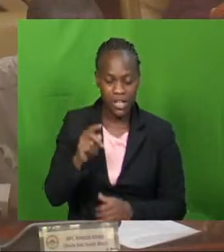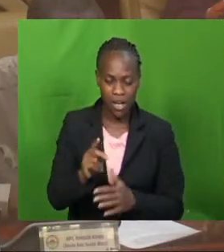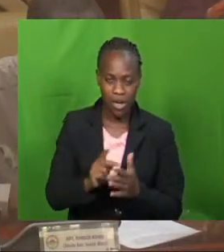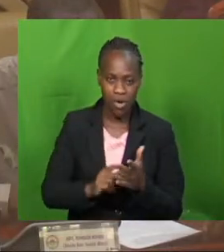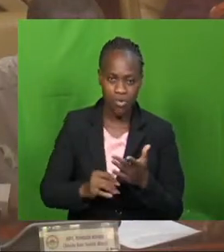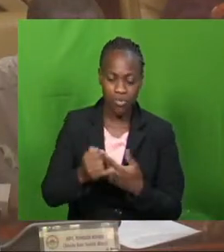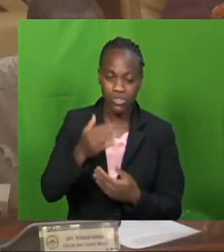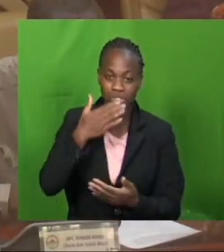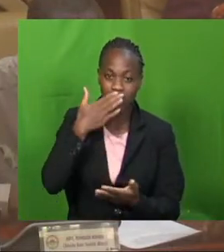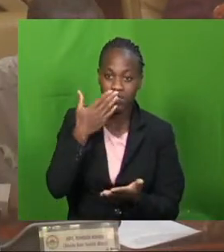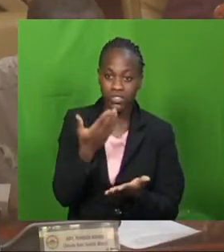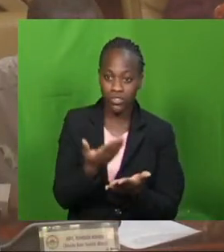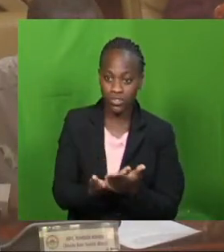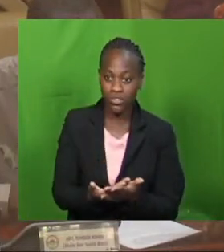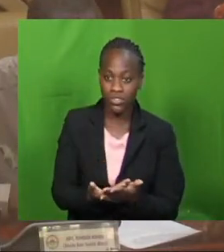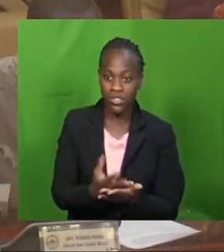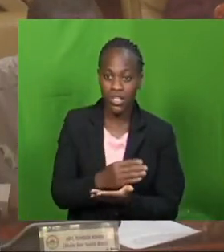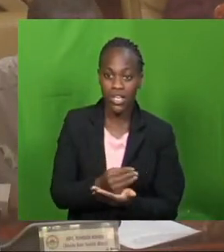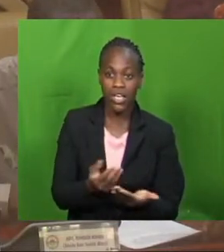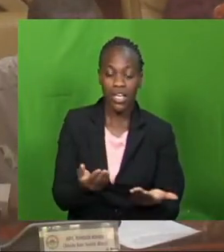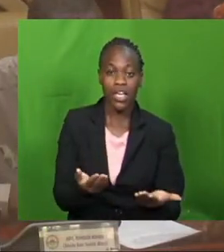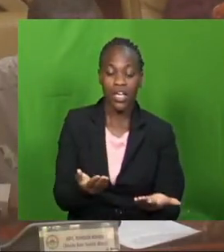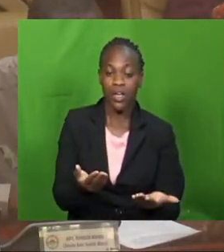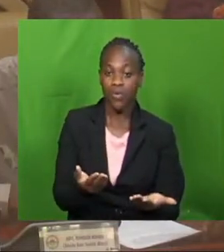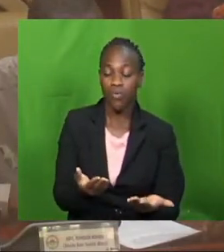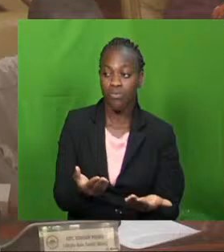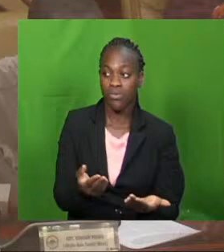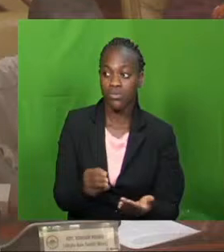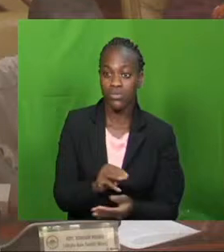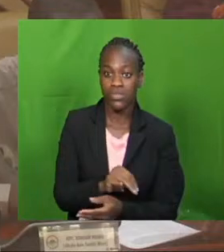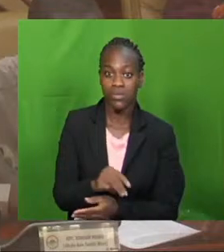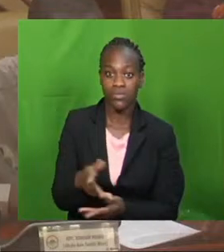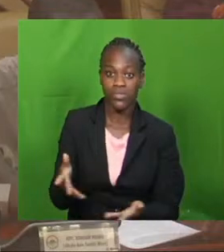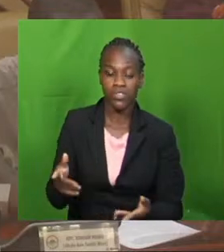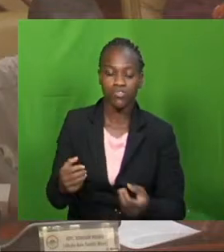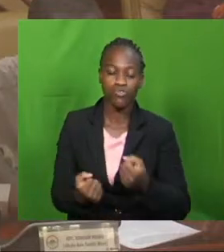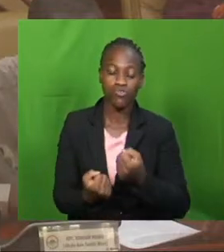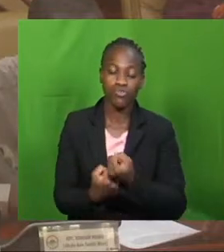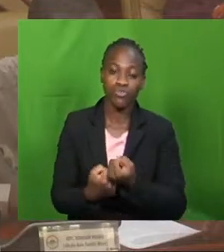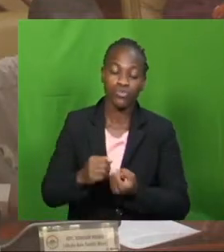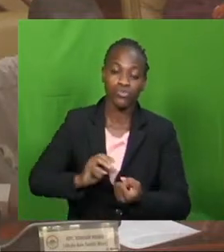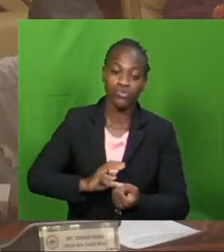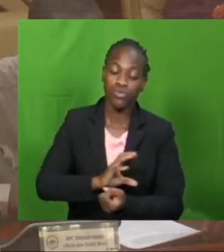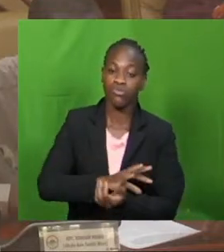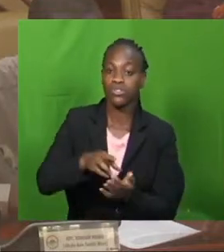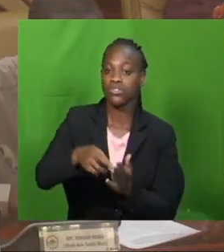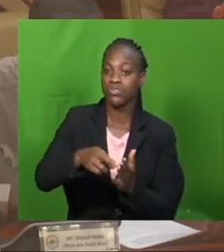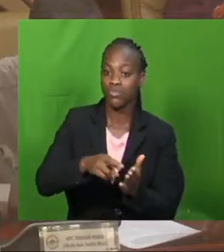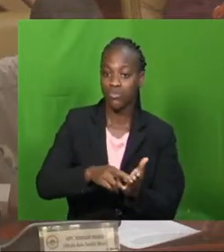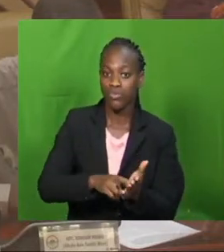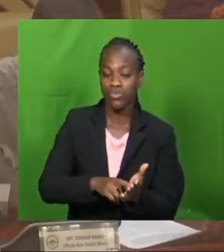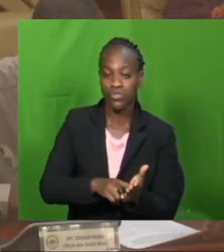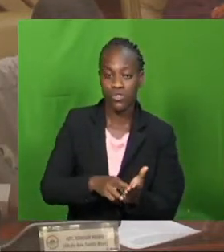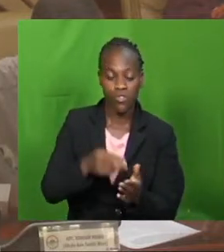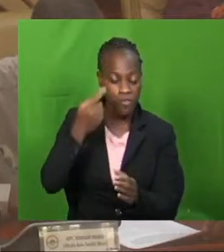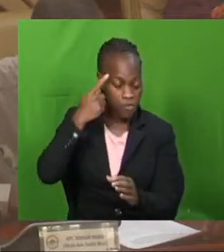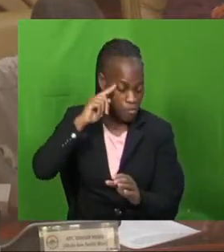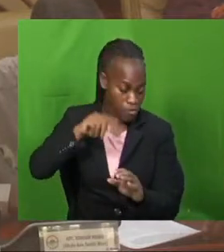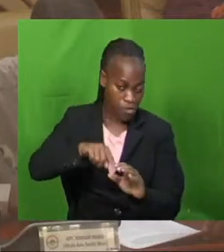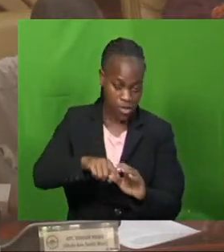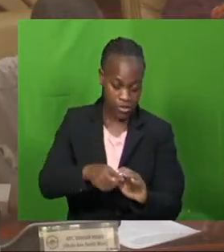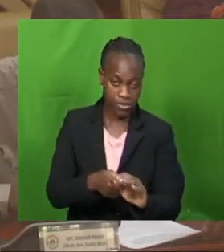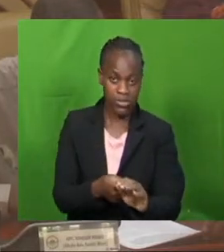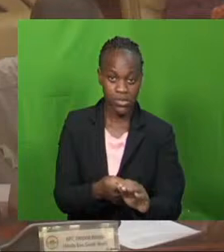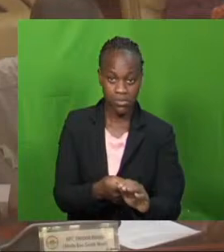project, and I urge the House to support the committee's report for the implementation of